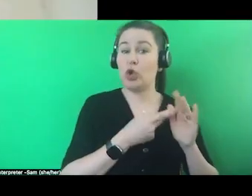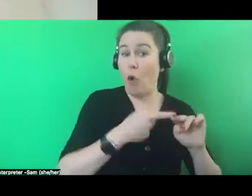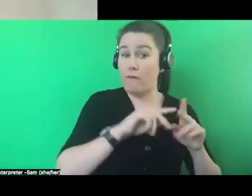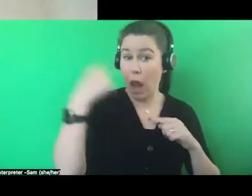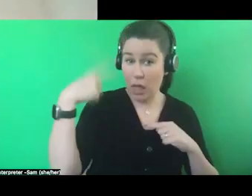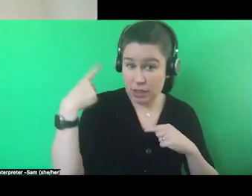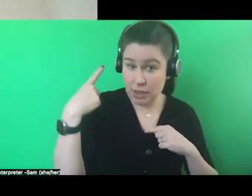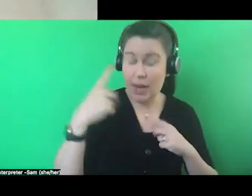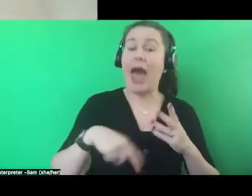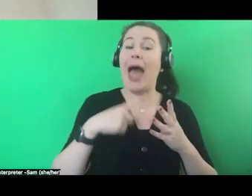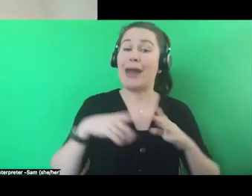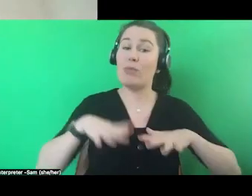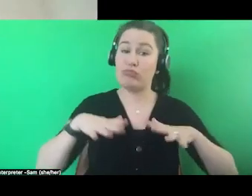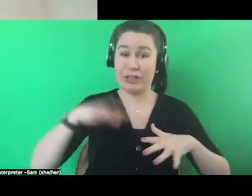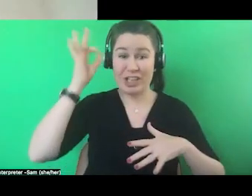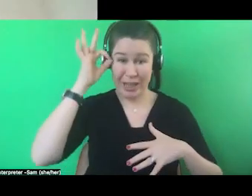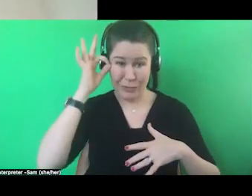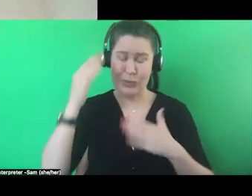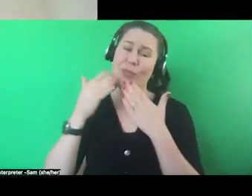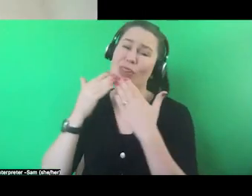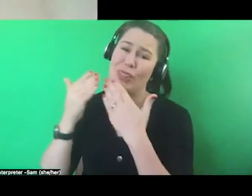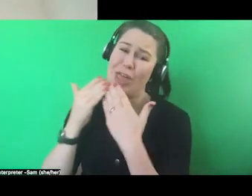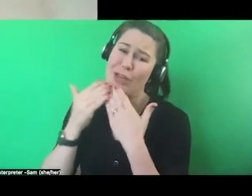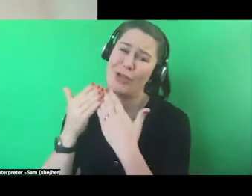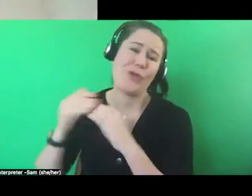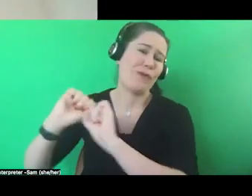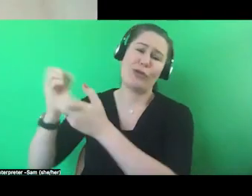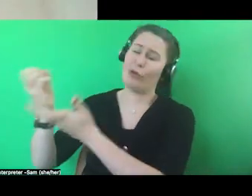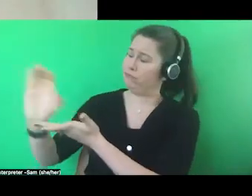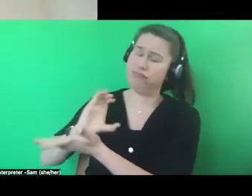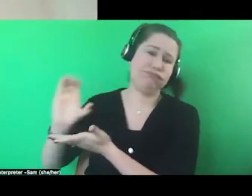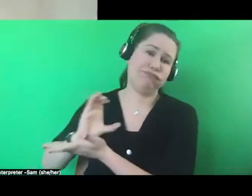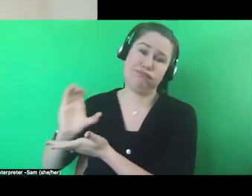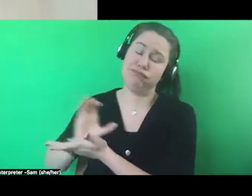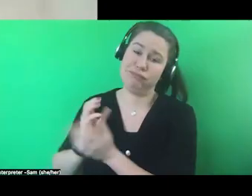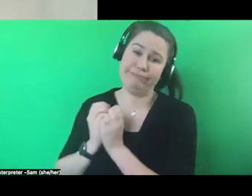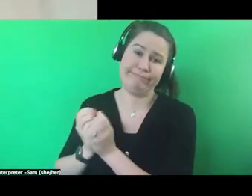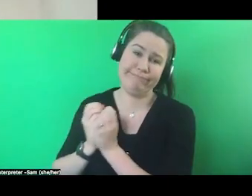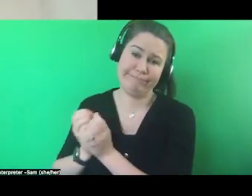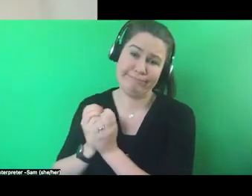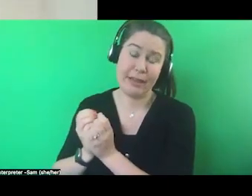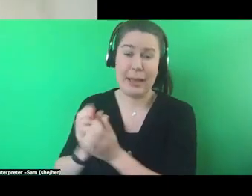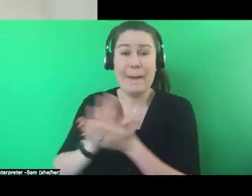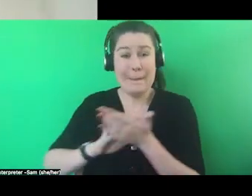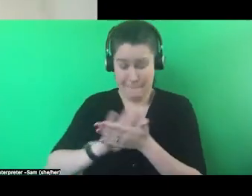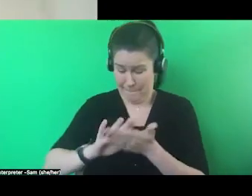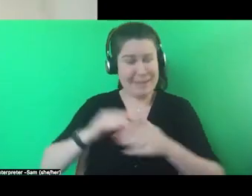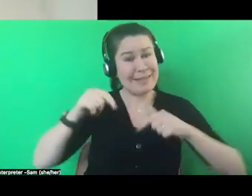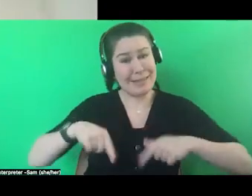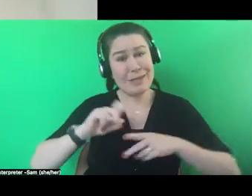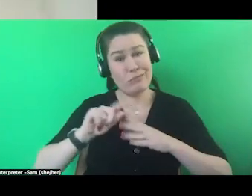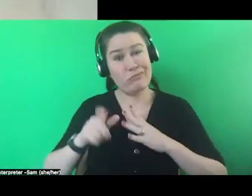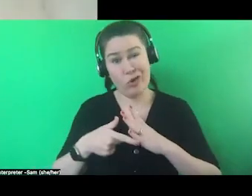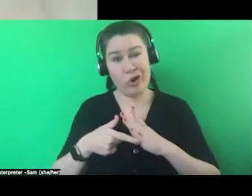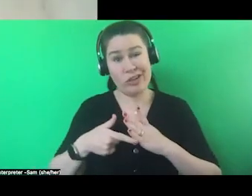British Council. Thank you so much for your generosity in making this program